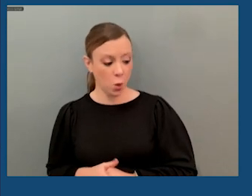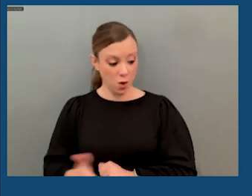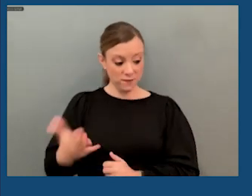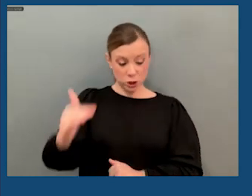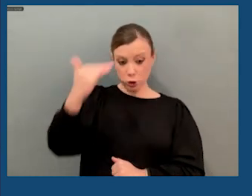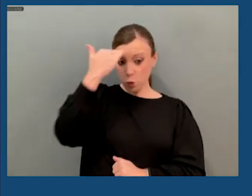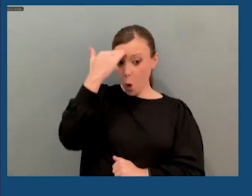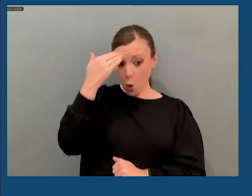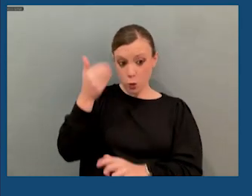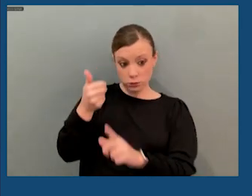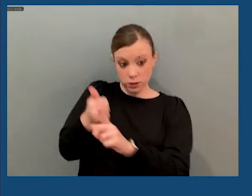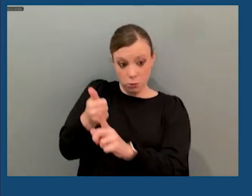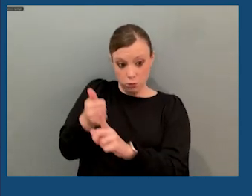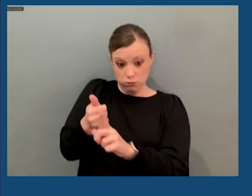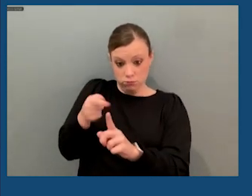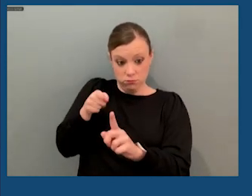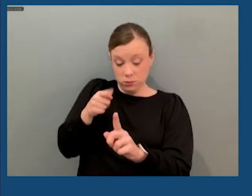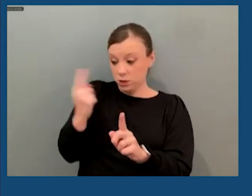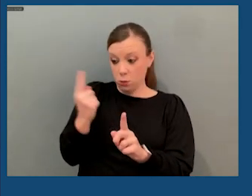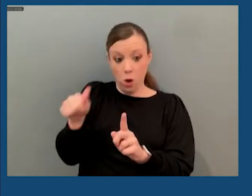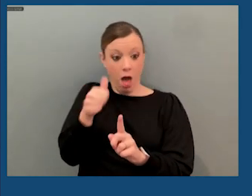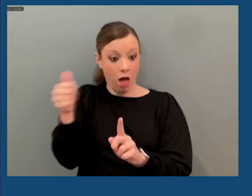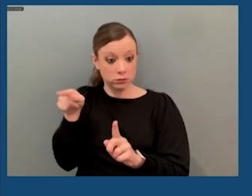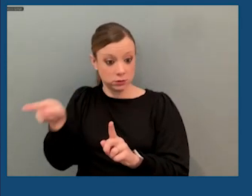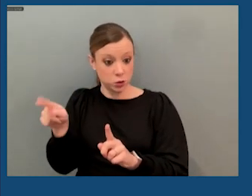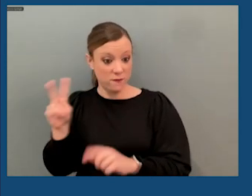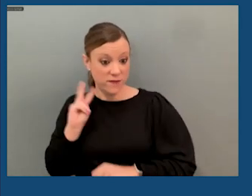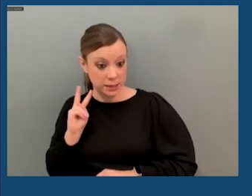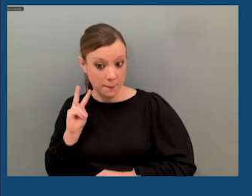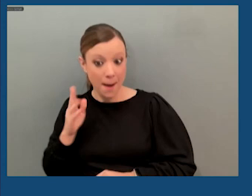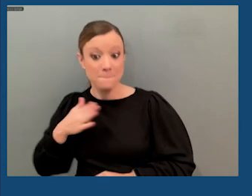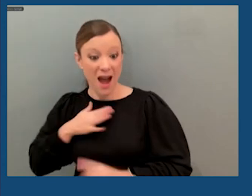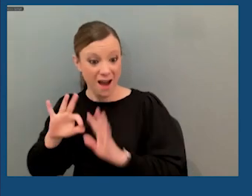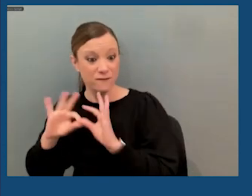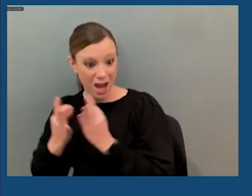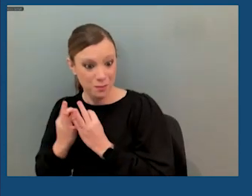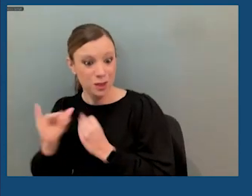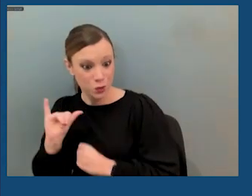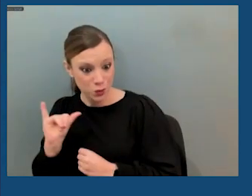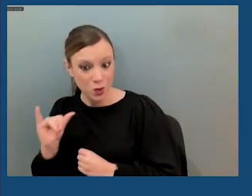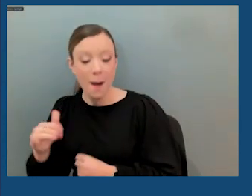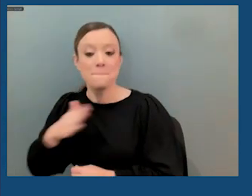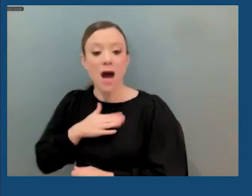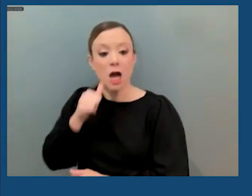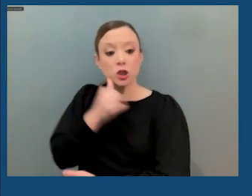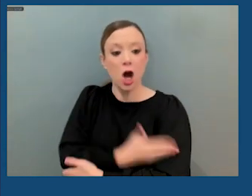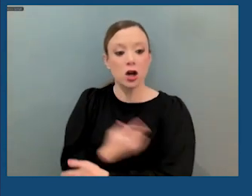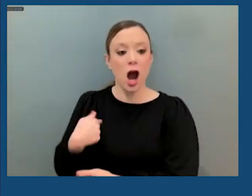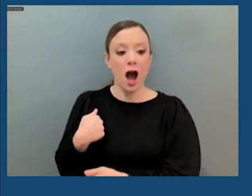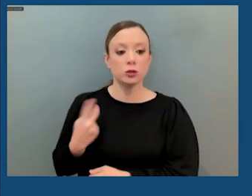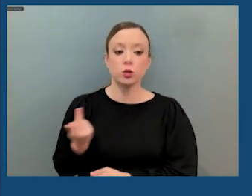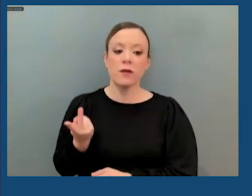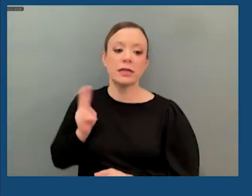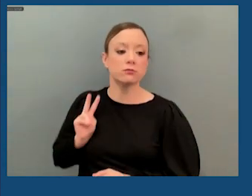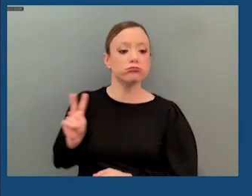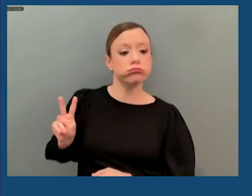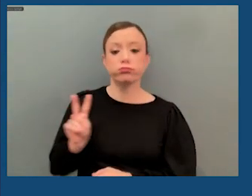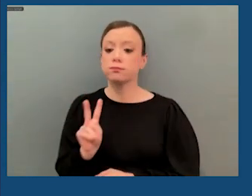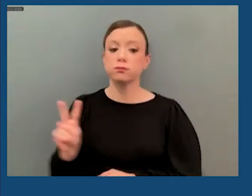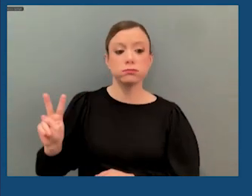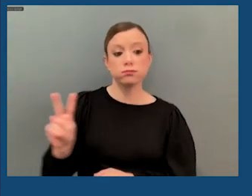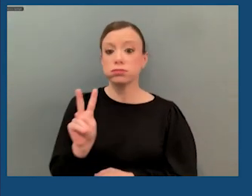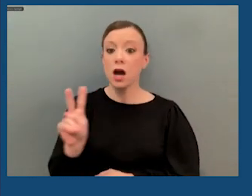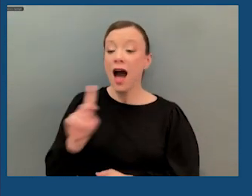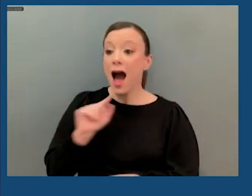been victimized, including my own family. My daughter and I were walking down the street a few years ago in broad daylight and were attacked